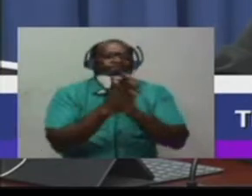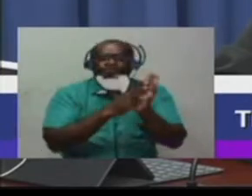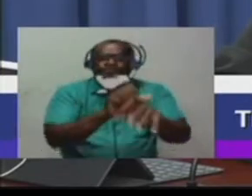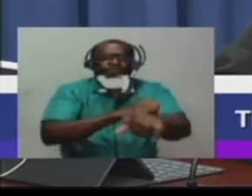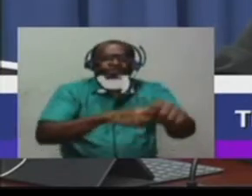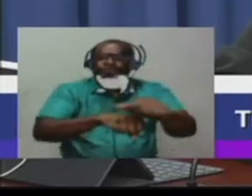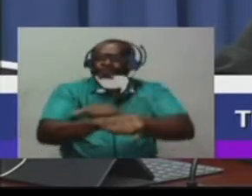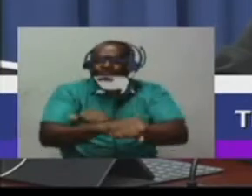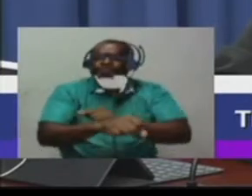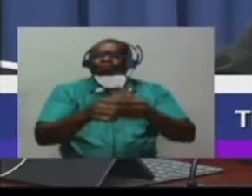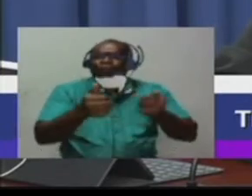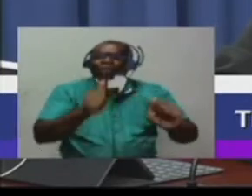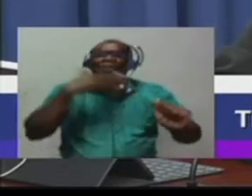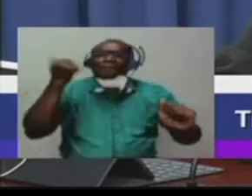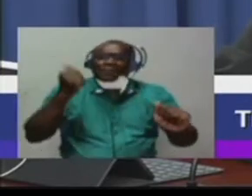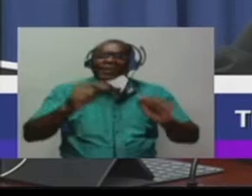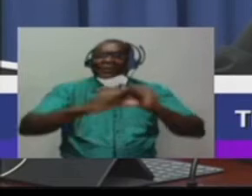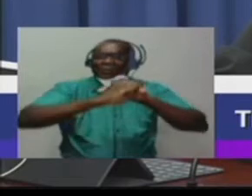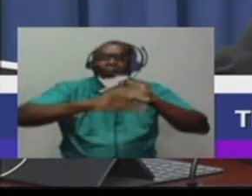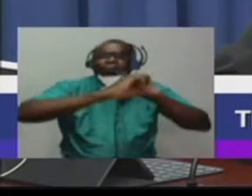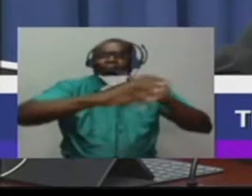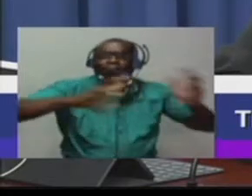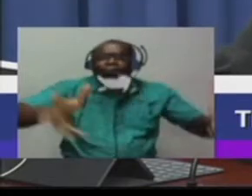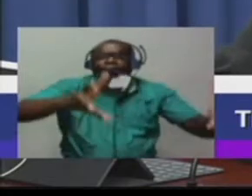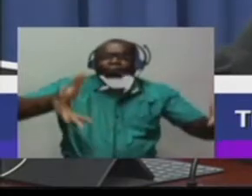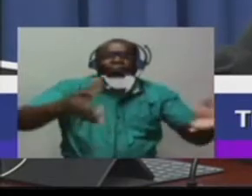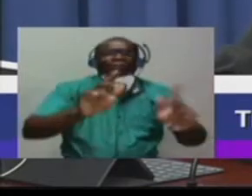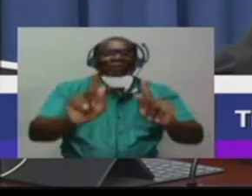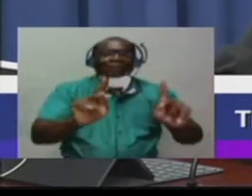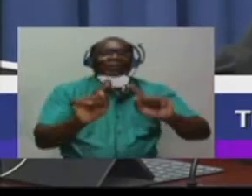really doing wonderful work in their constituencies. Many